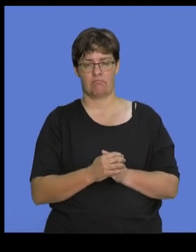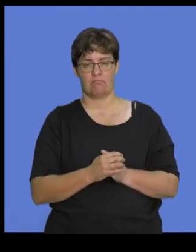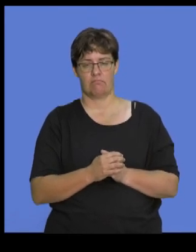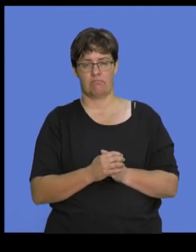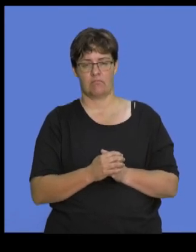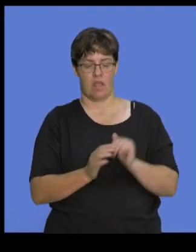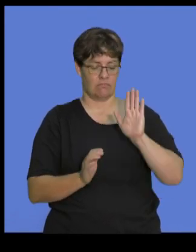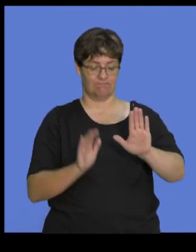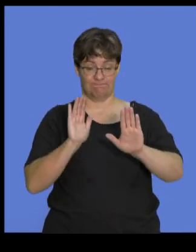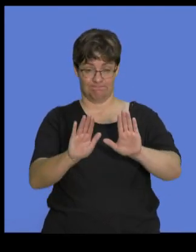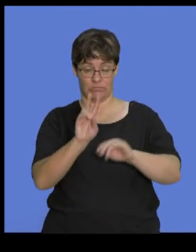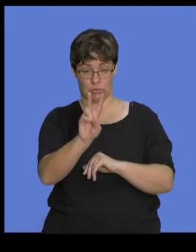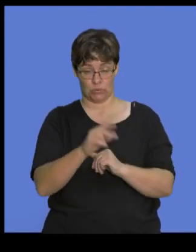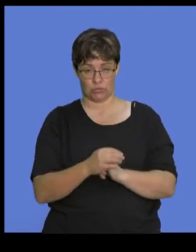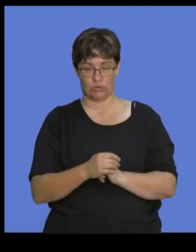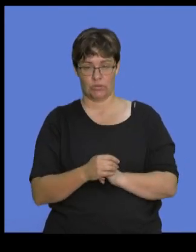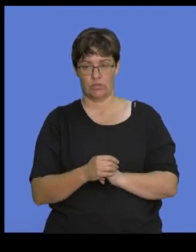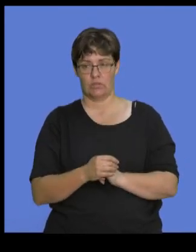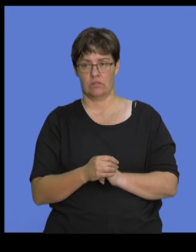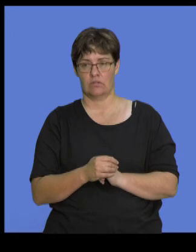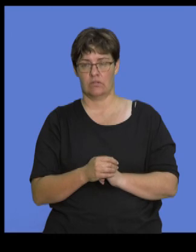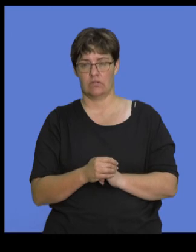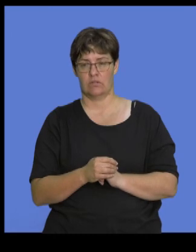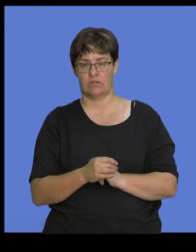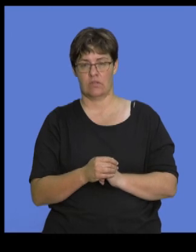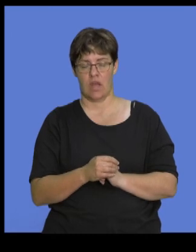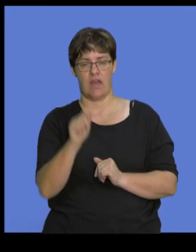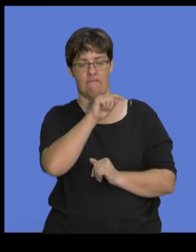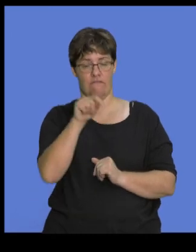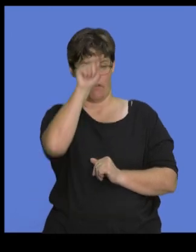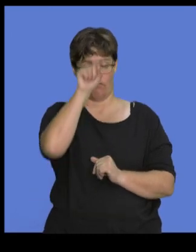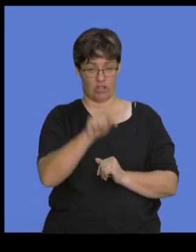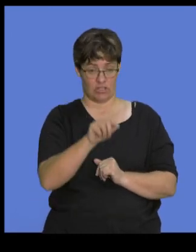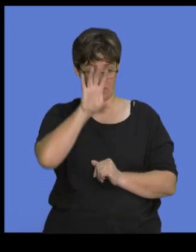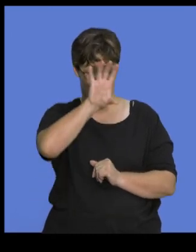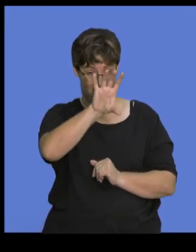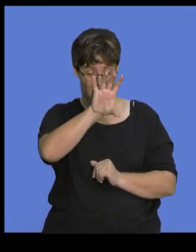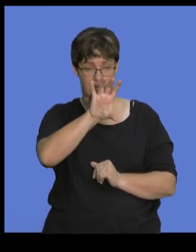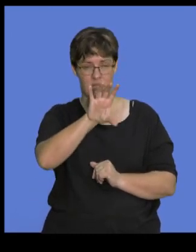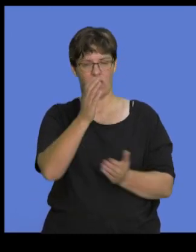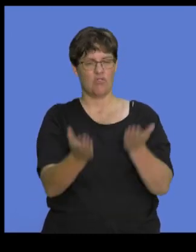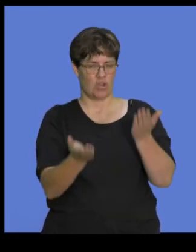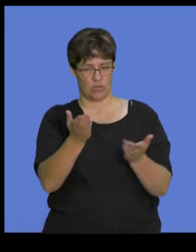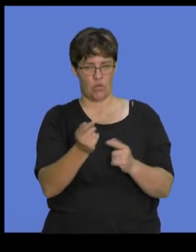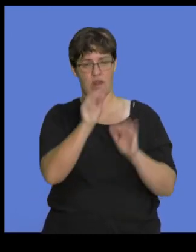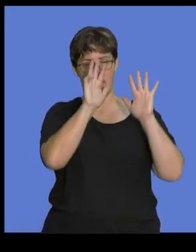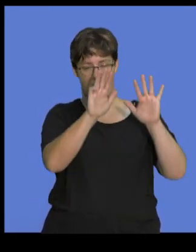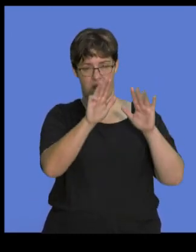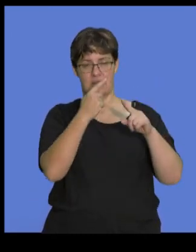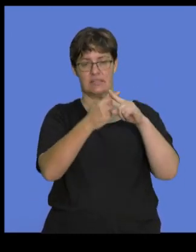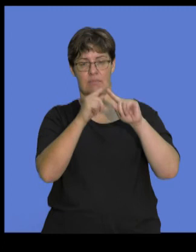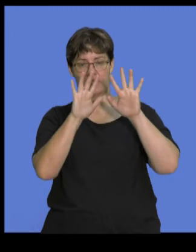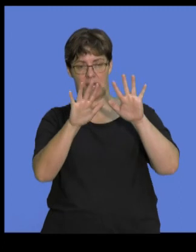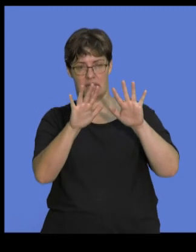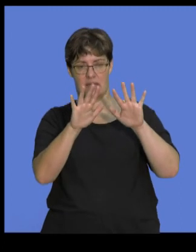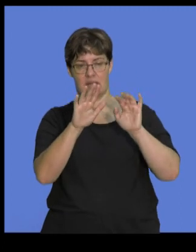there are two sides to it. It's going to be 9, or we put that fraction because that's what it is, a ratio.